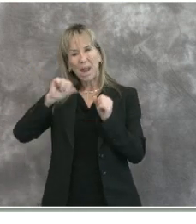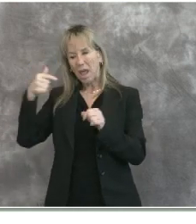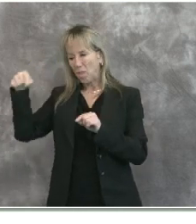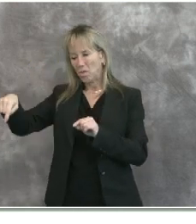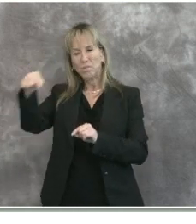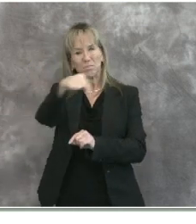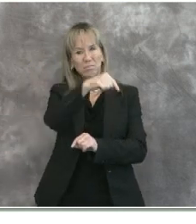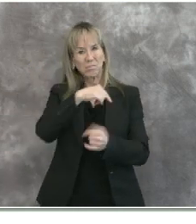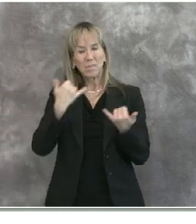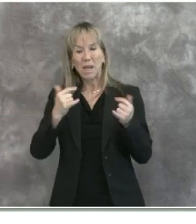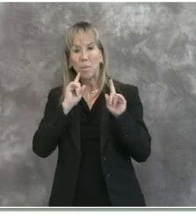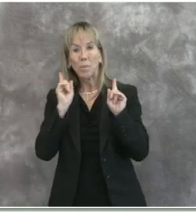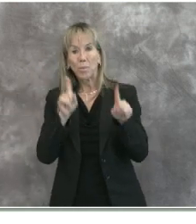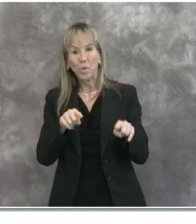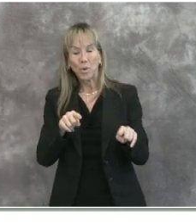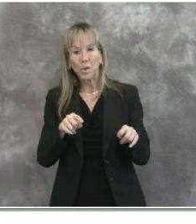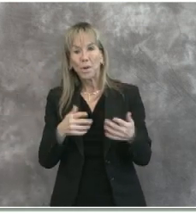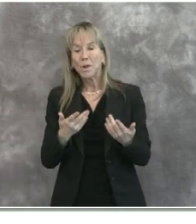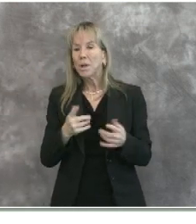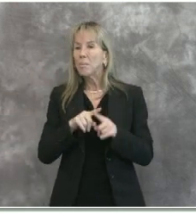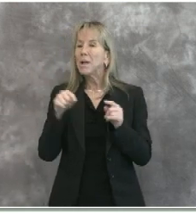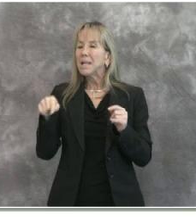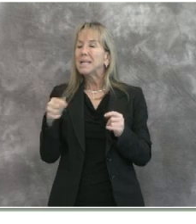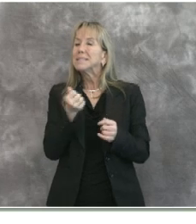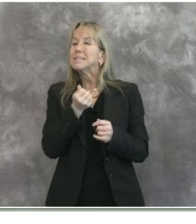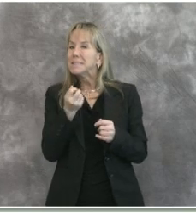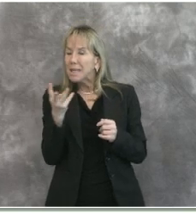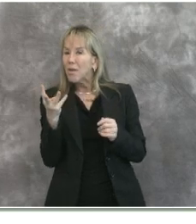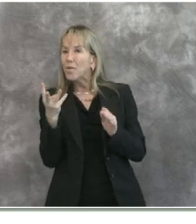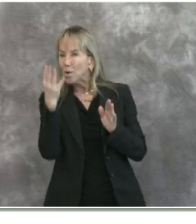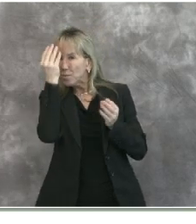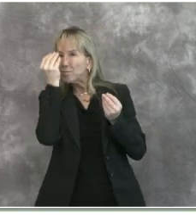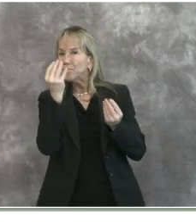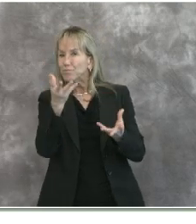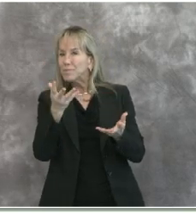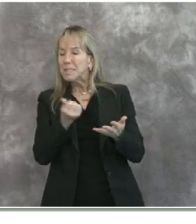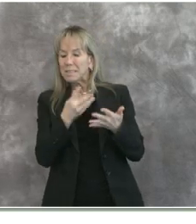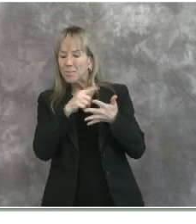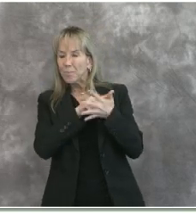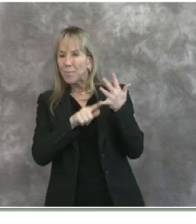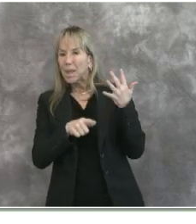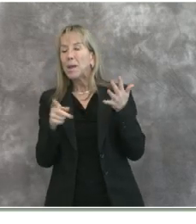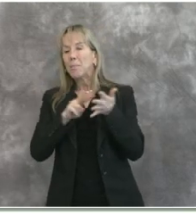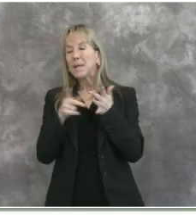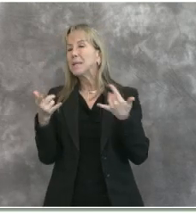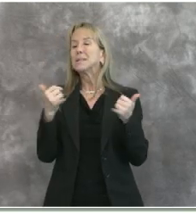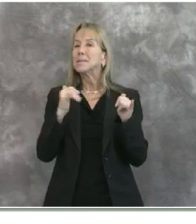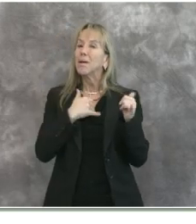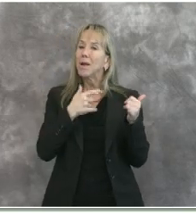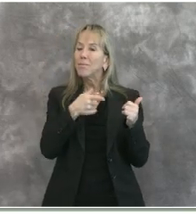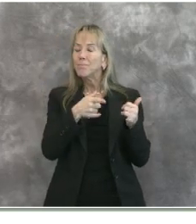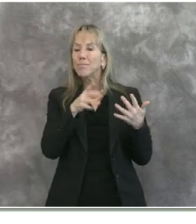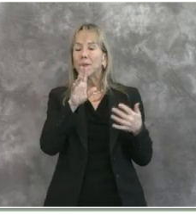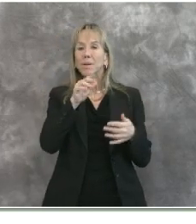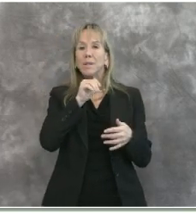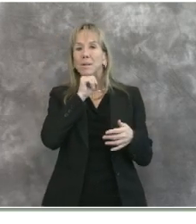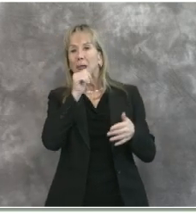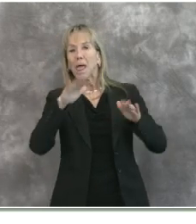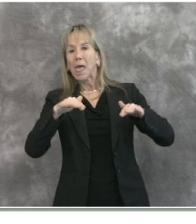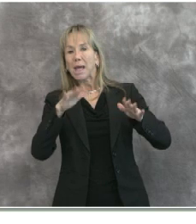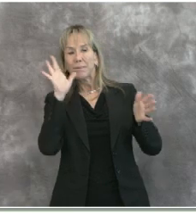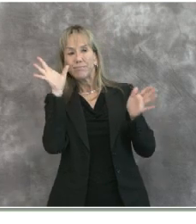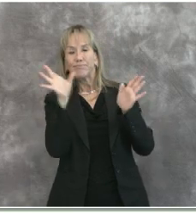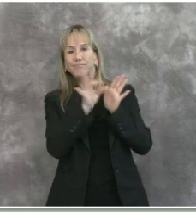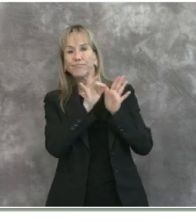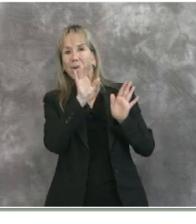reporting. And this is one of several indicators that there are undiagnosed COVID cases in our